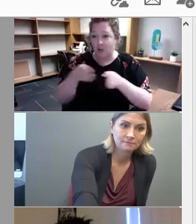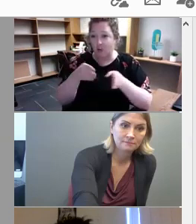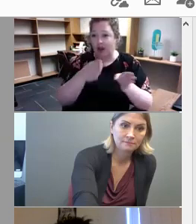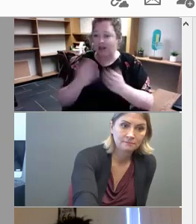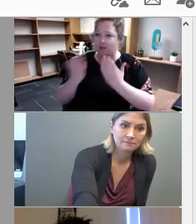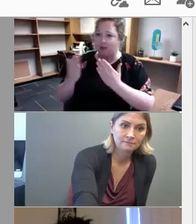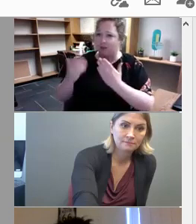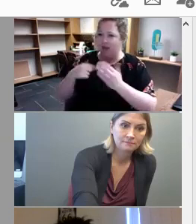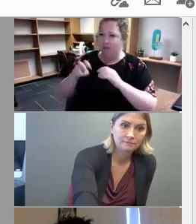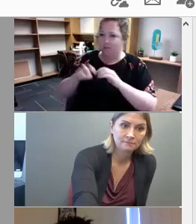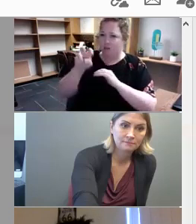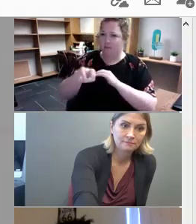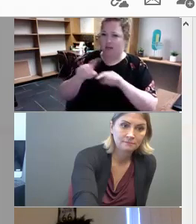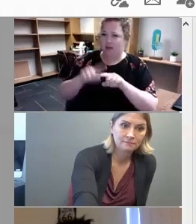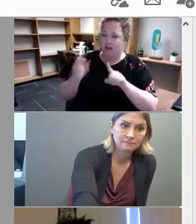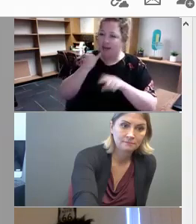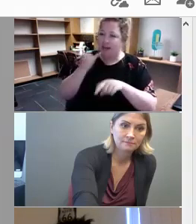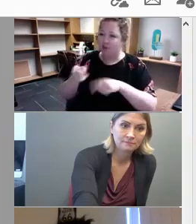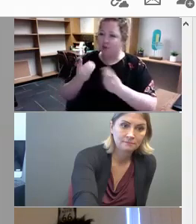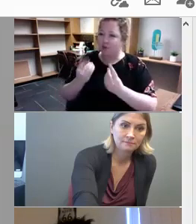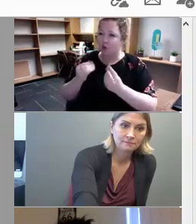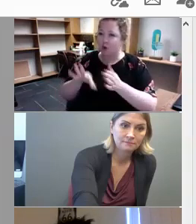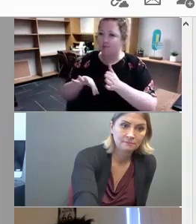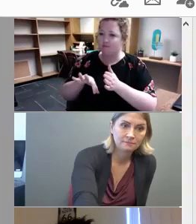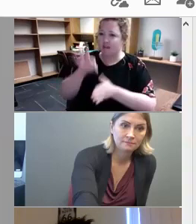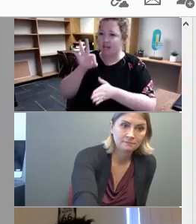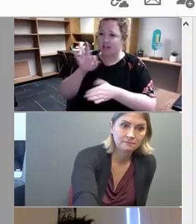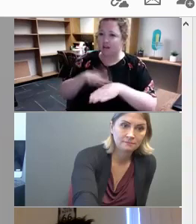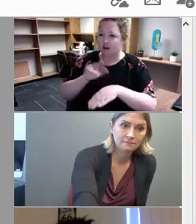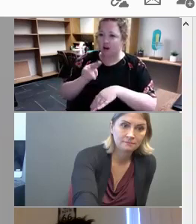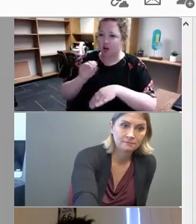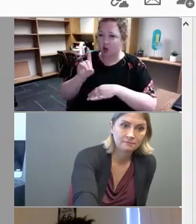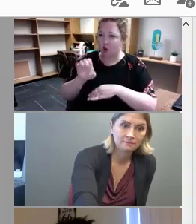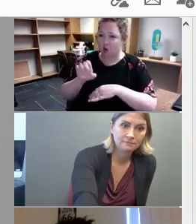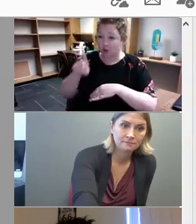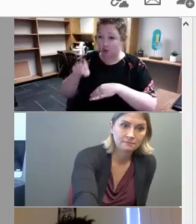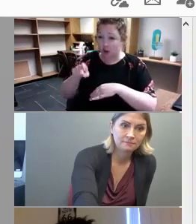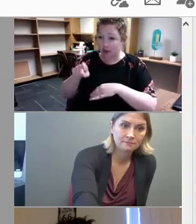but when you do find on a node, do you have to search every single set for that?